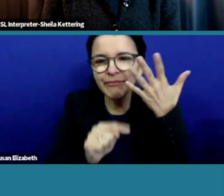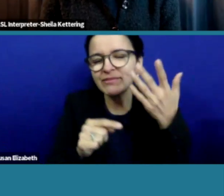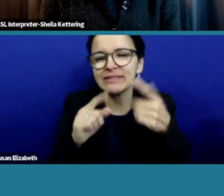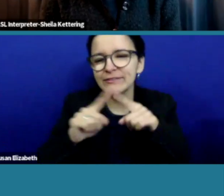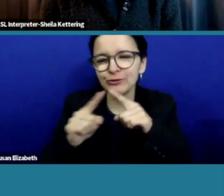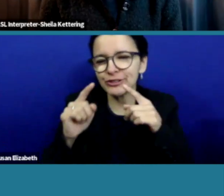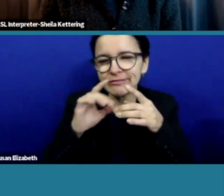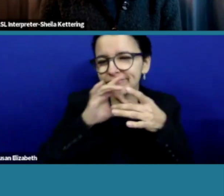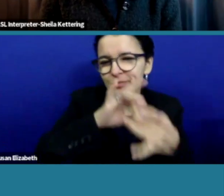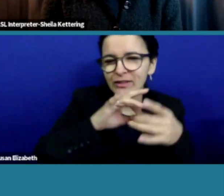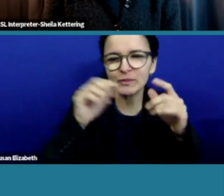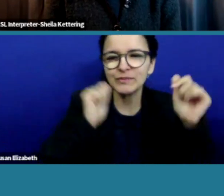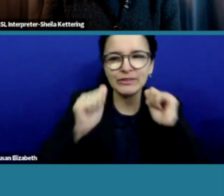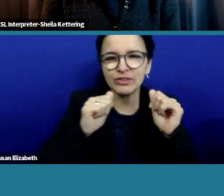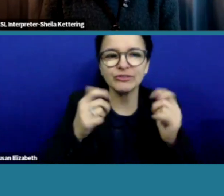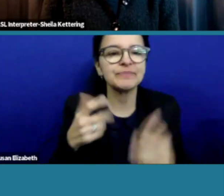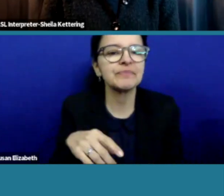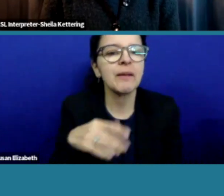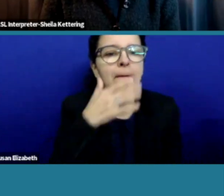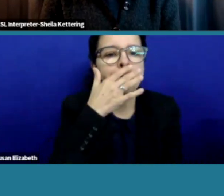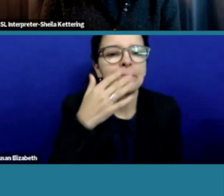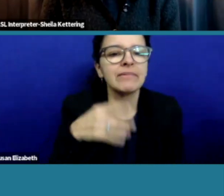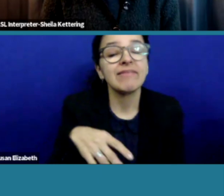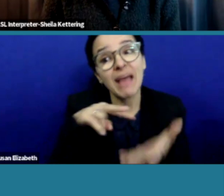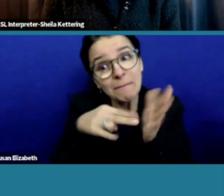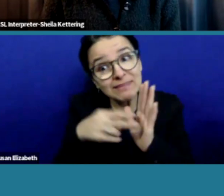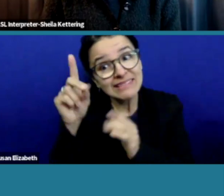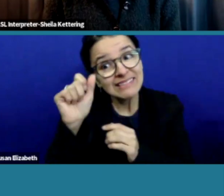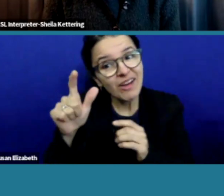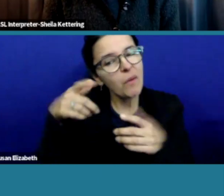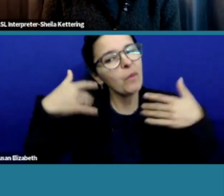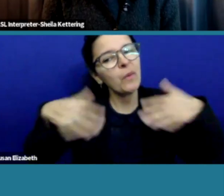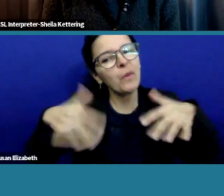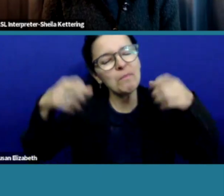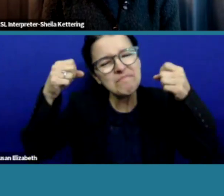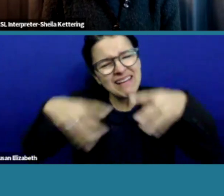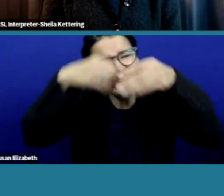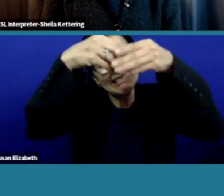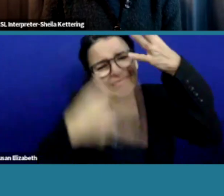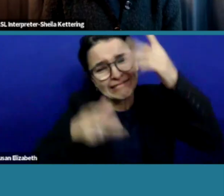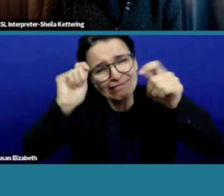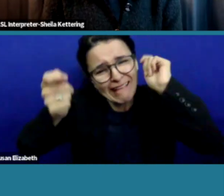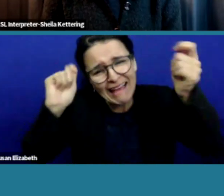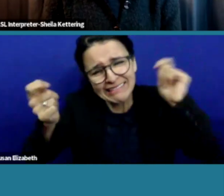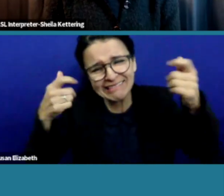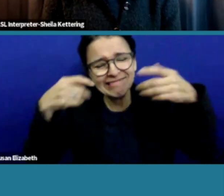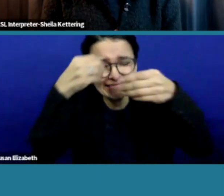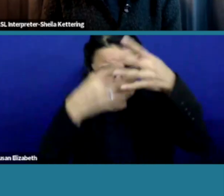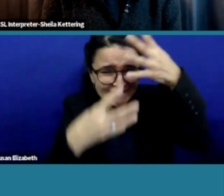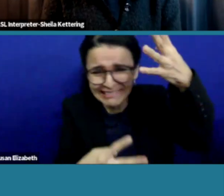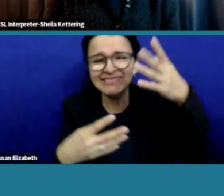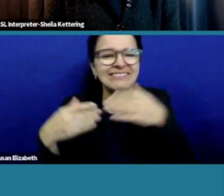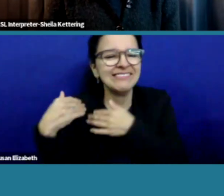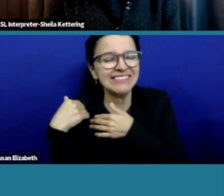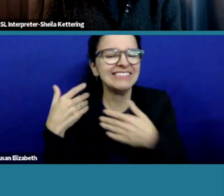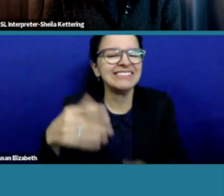Often, if there's some difficulties, you can go to the dazzle and they will be taking care of all the